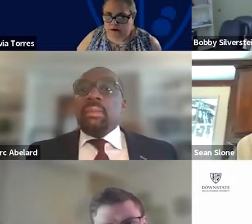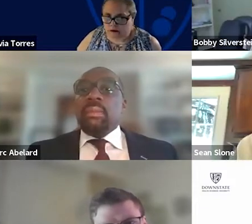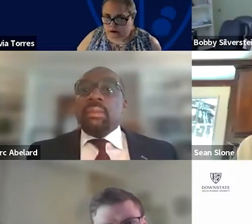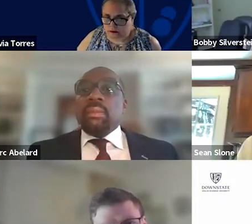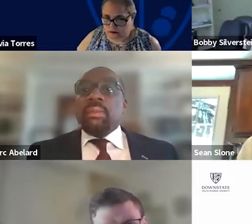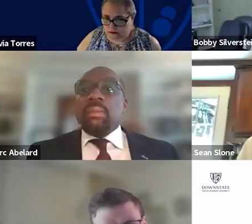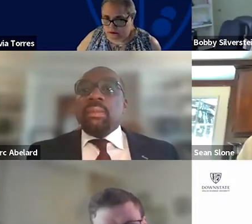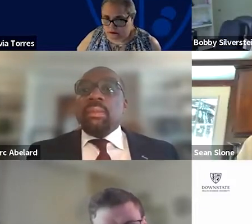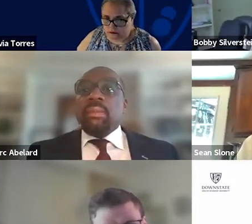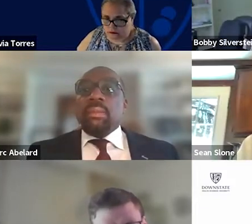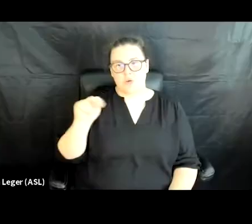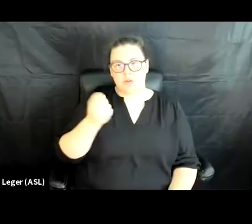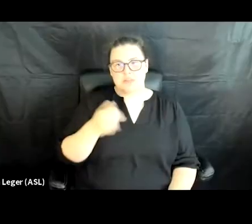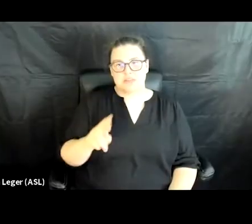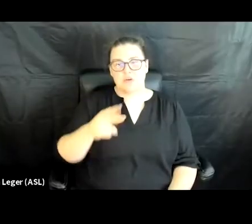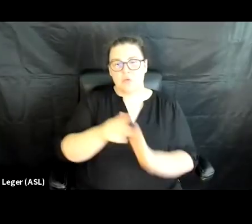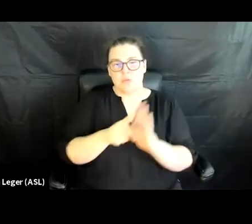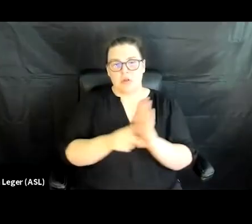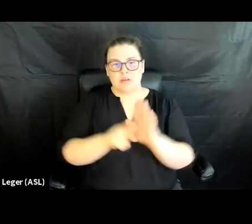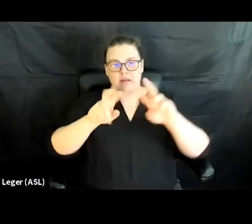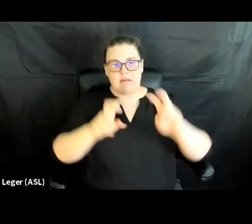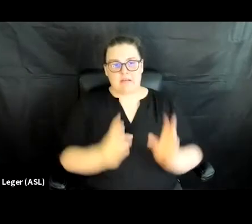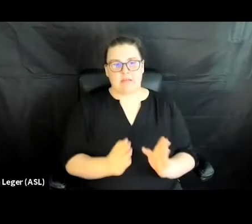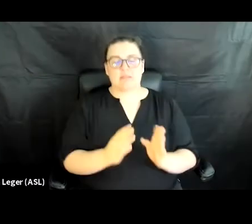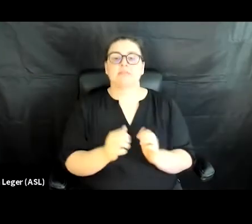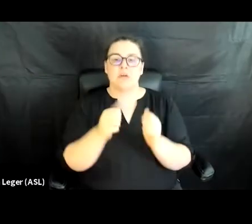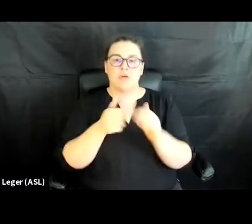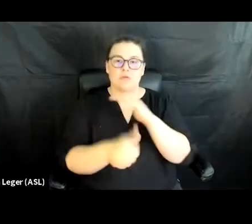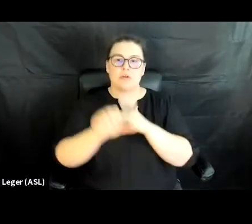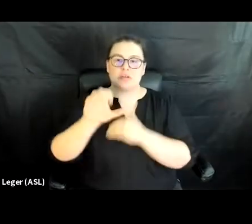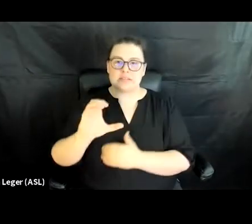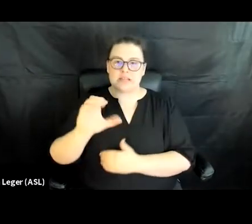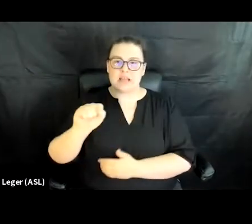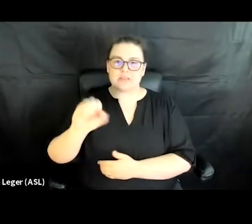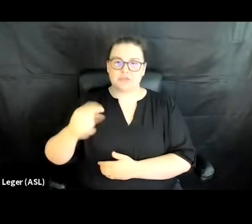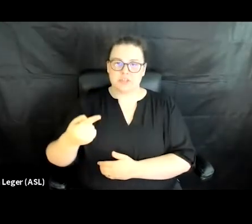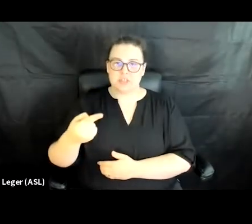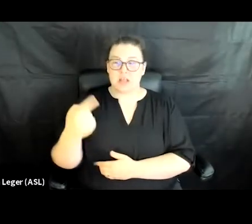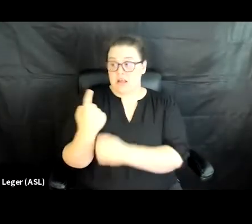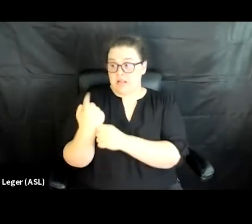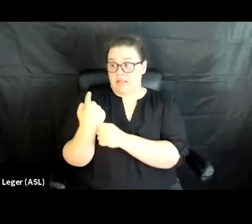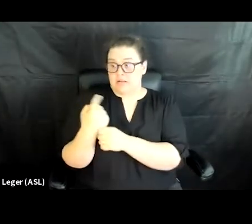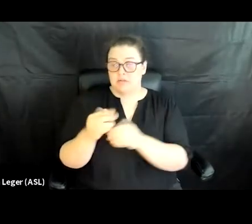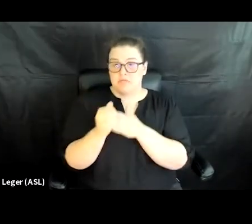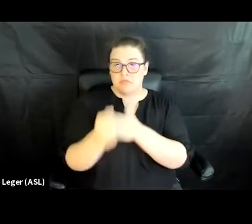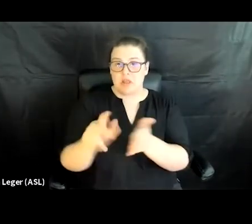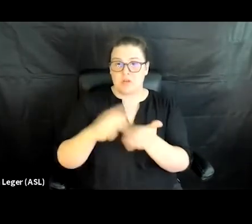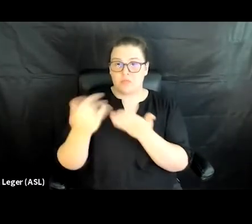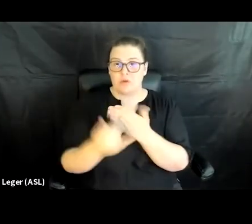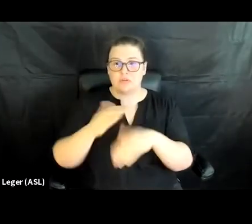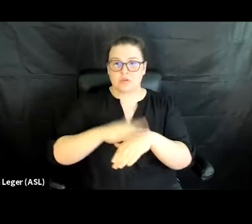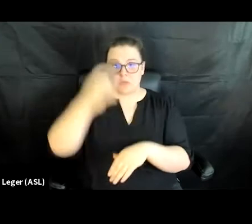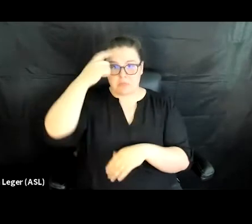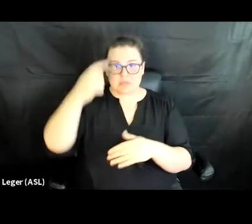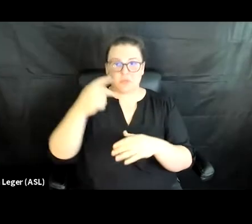analyst and a 15-year veteran of policy work at CSG. Last year, I led a project on mental health policy